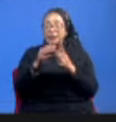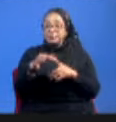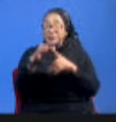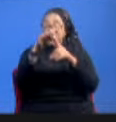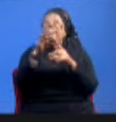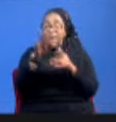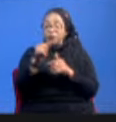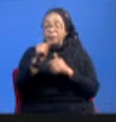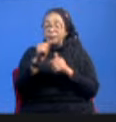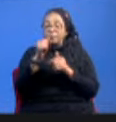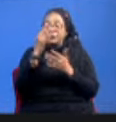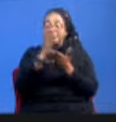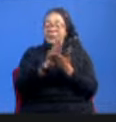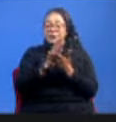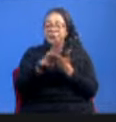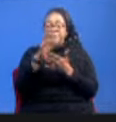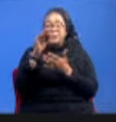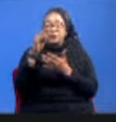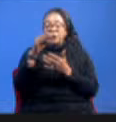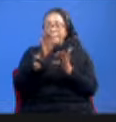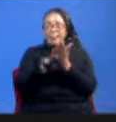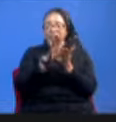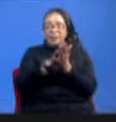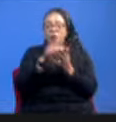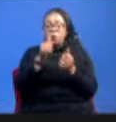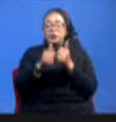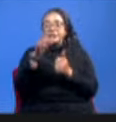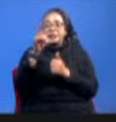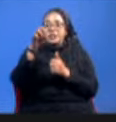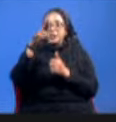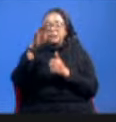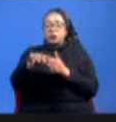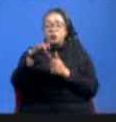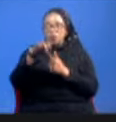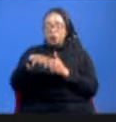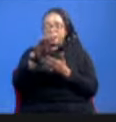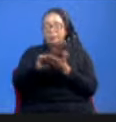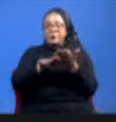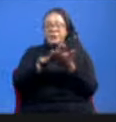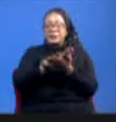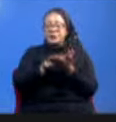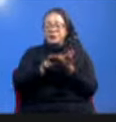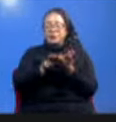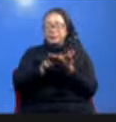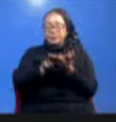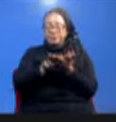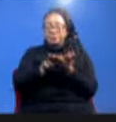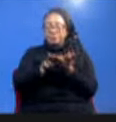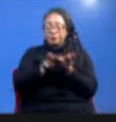from a Trust Merchant Bank, the DRC Congo-based subsidiary.